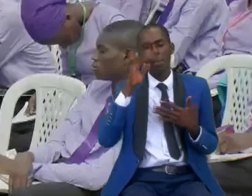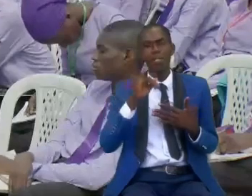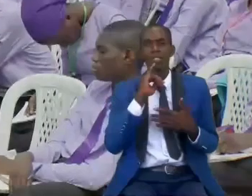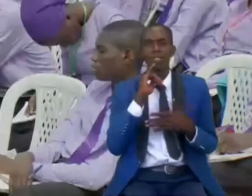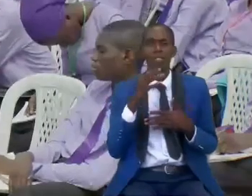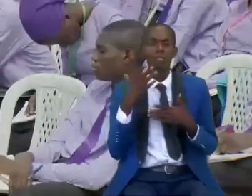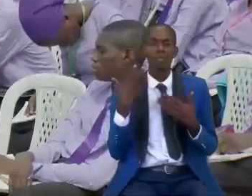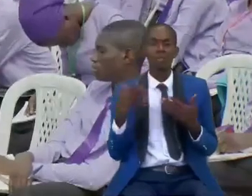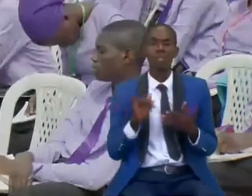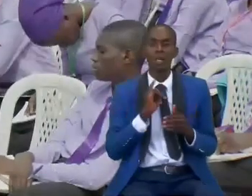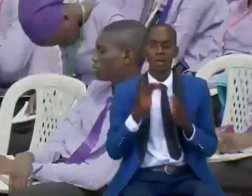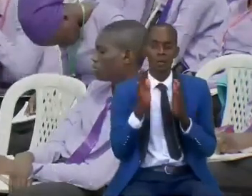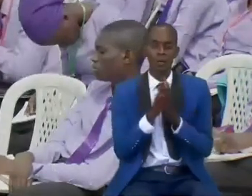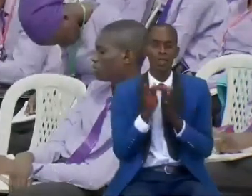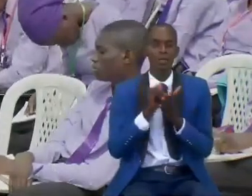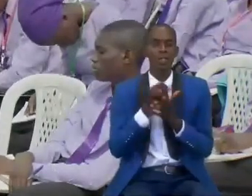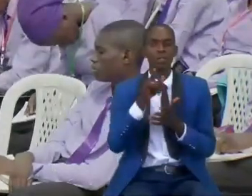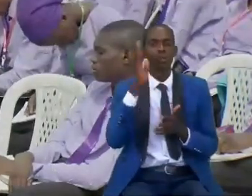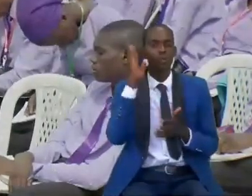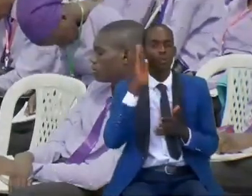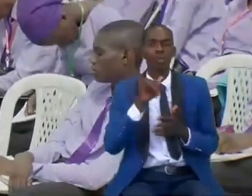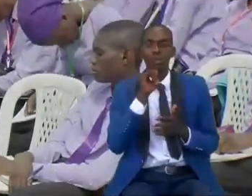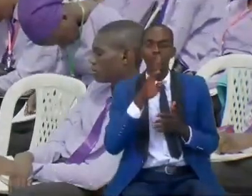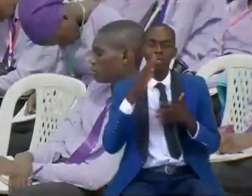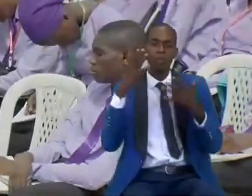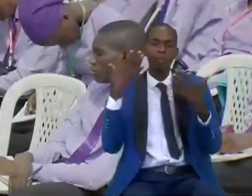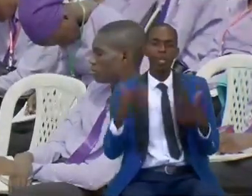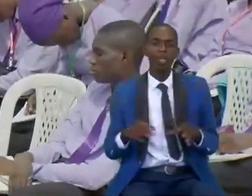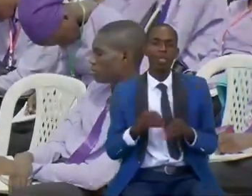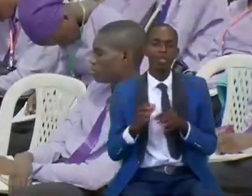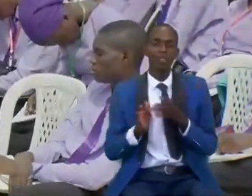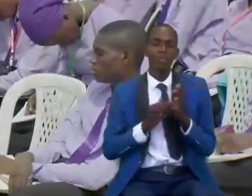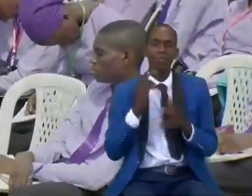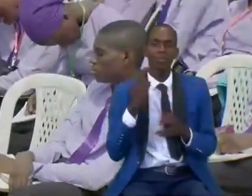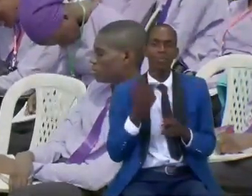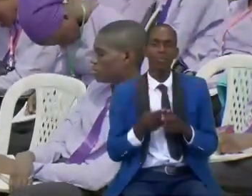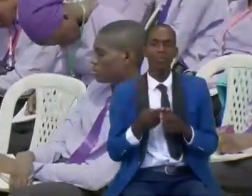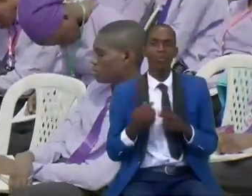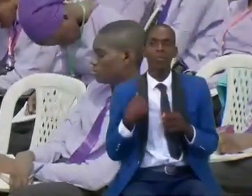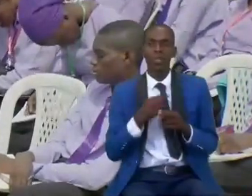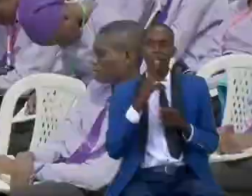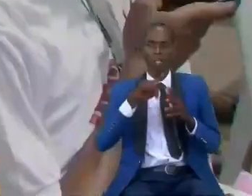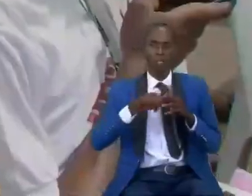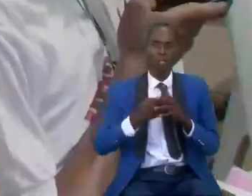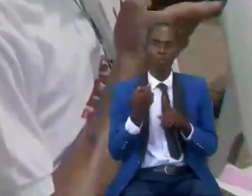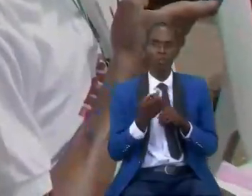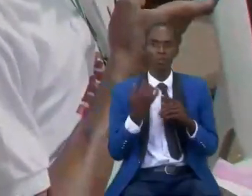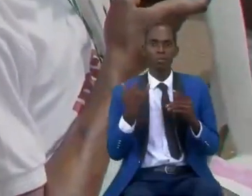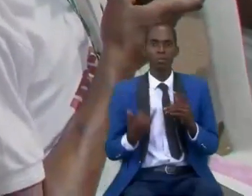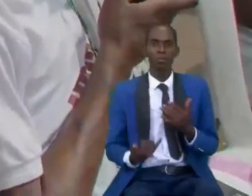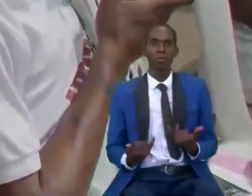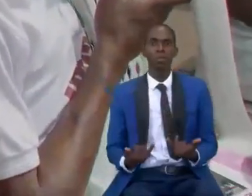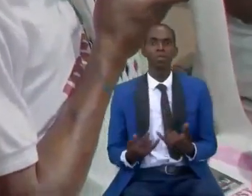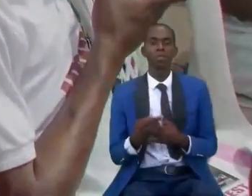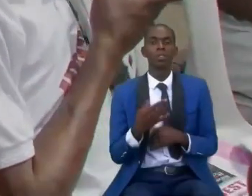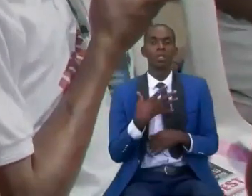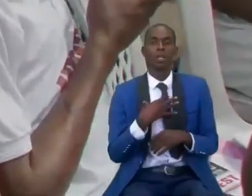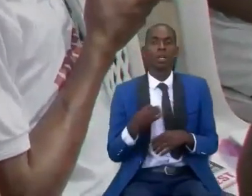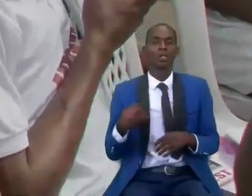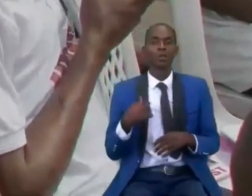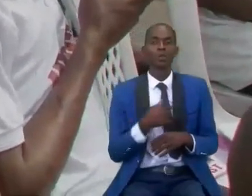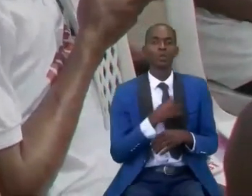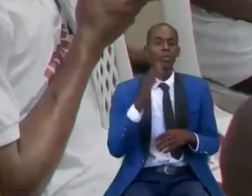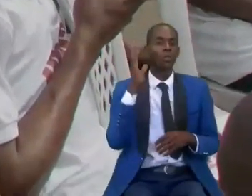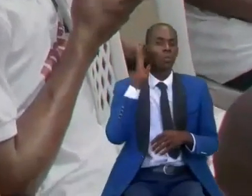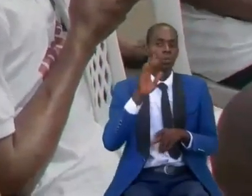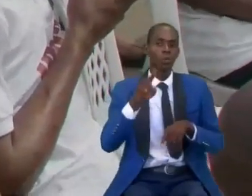finished. We're starting from today. And we're going to climb a new ladder. We're starting from today. And we're